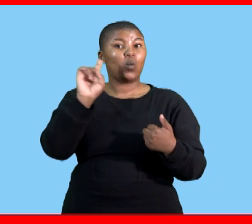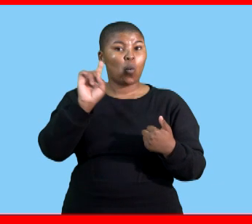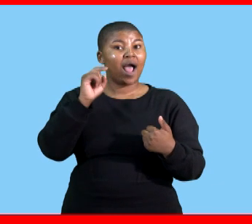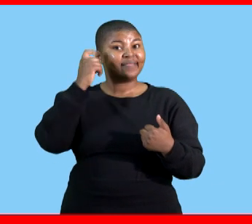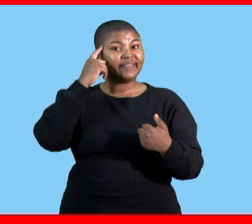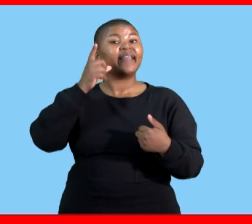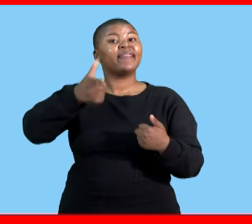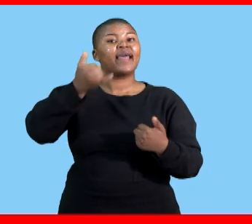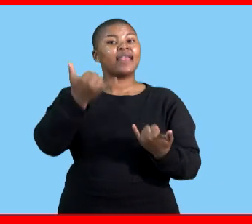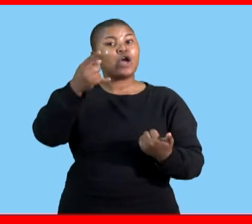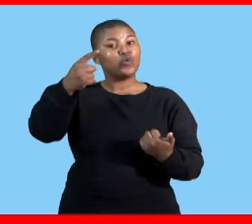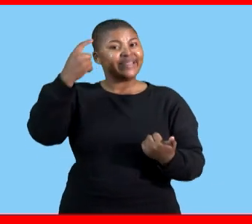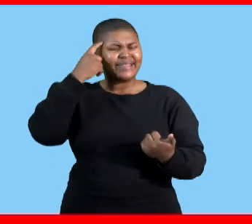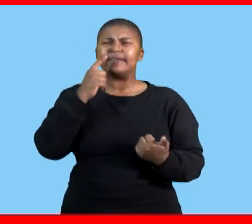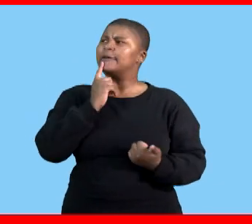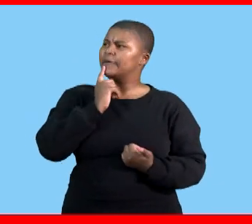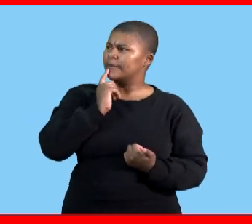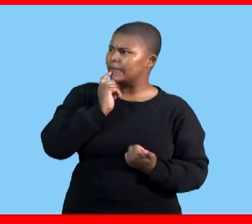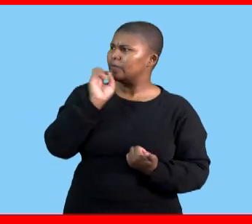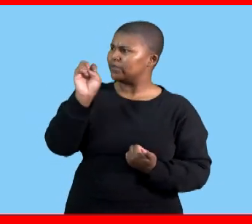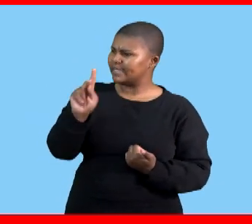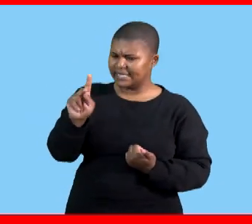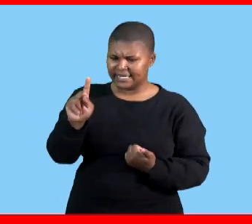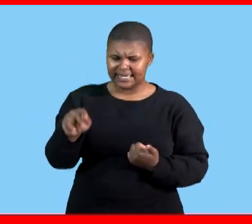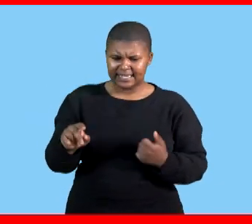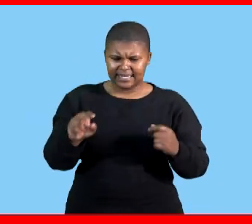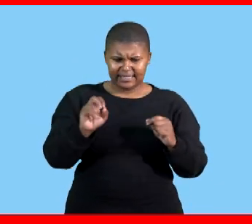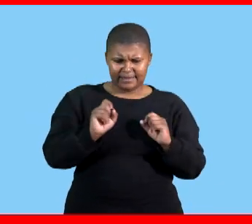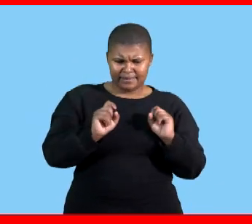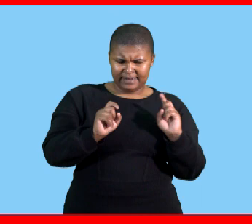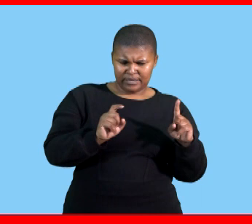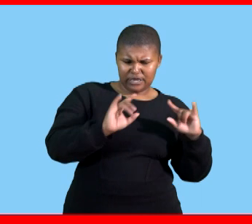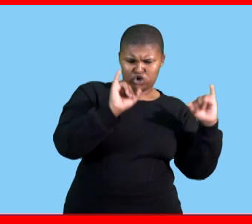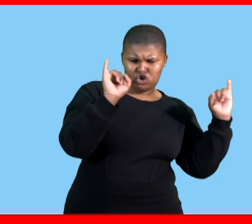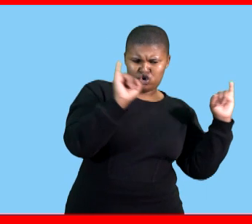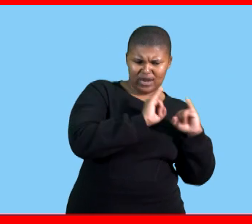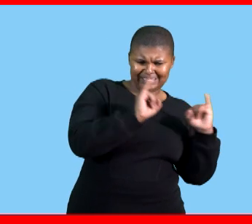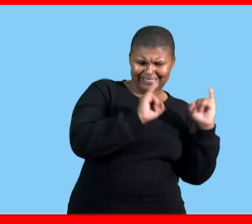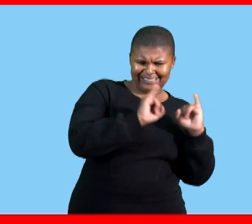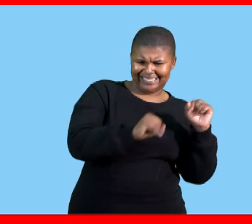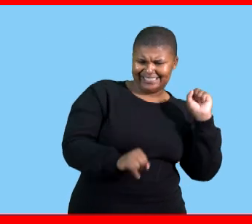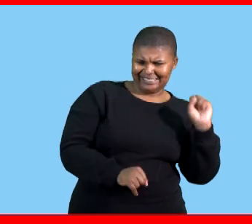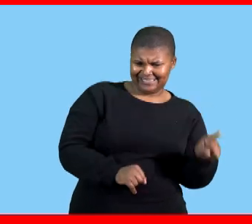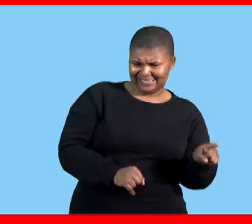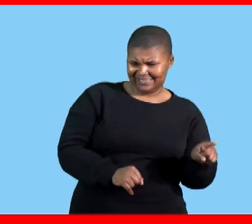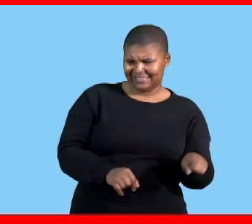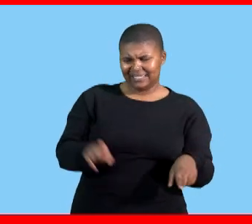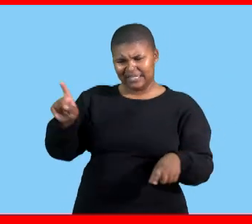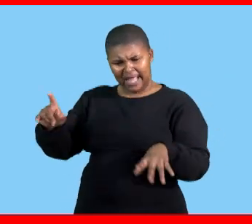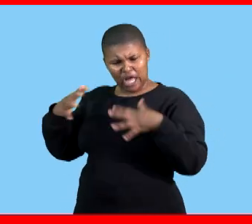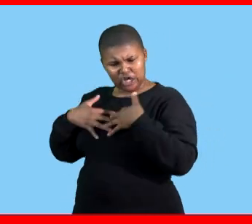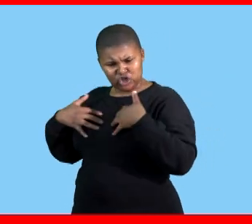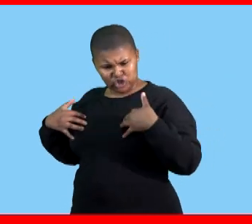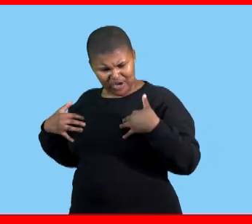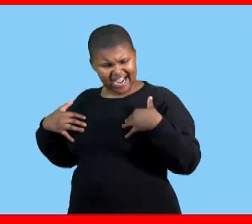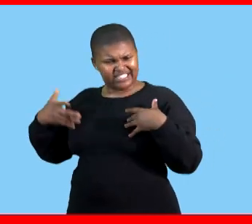think, what is then the difference between this crisis that we are talking about and the stress that we have talked about